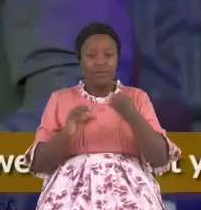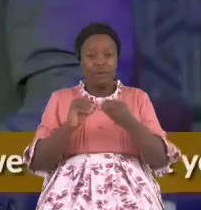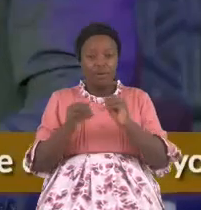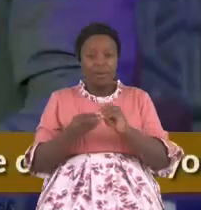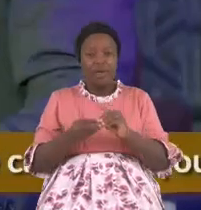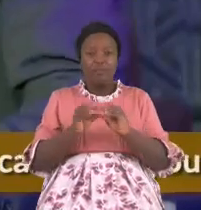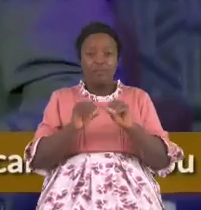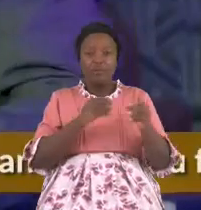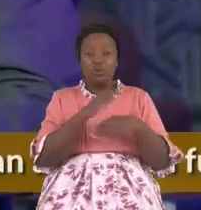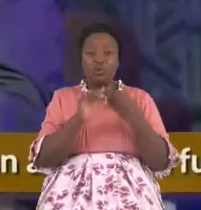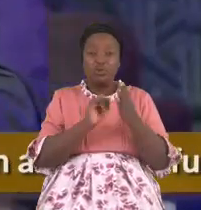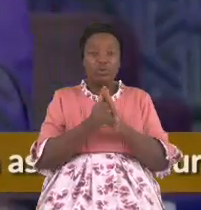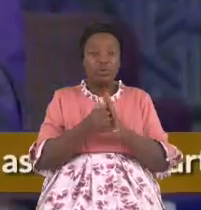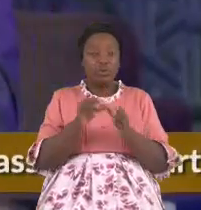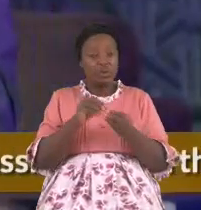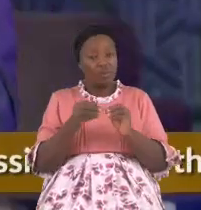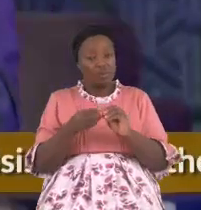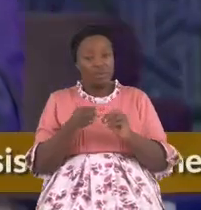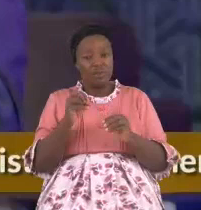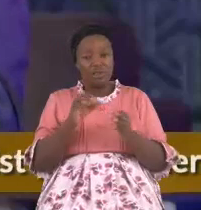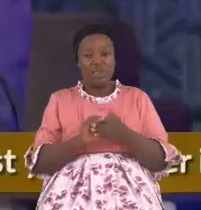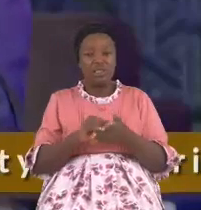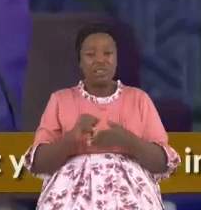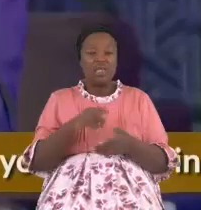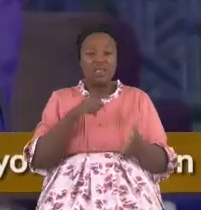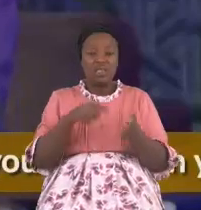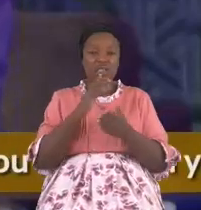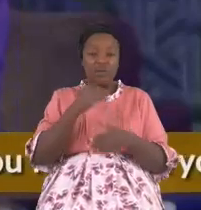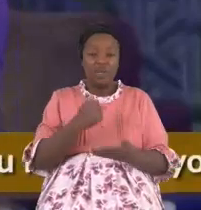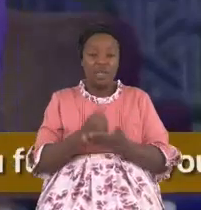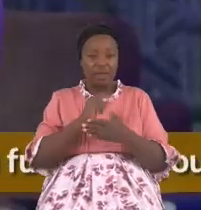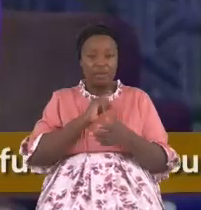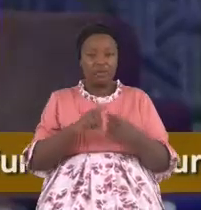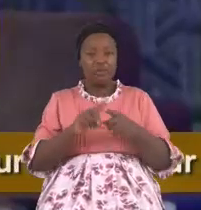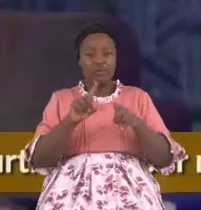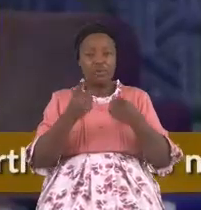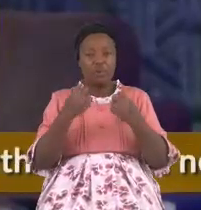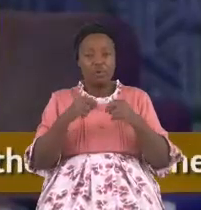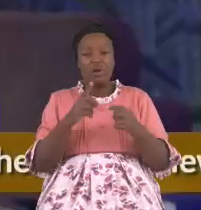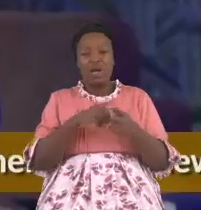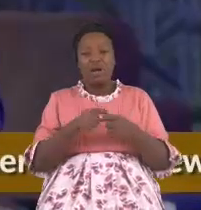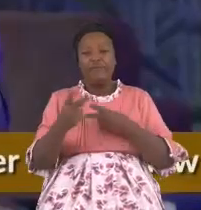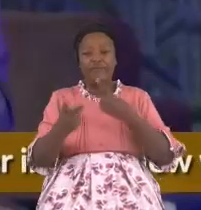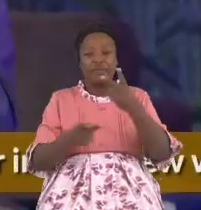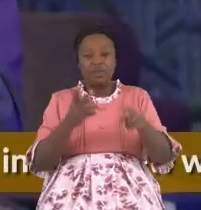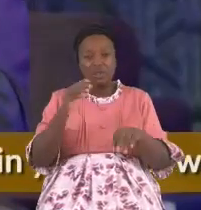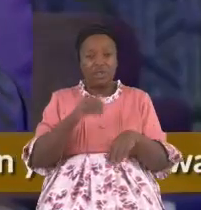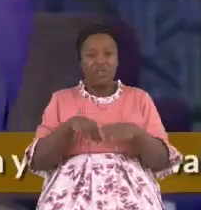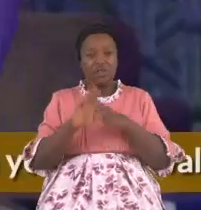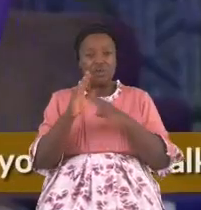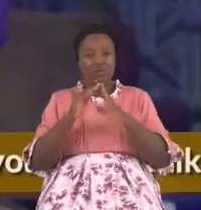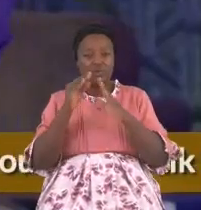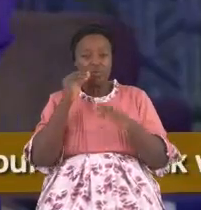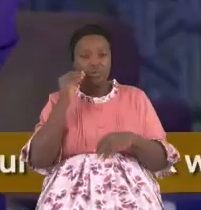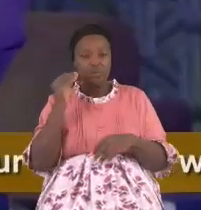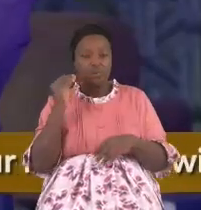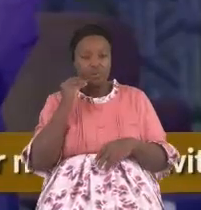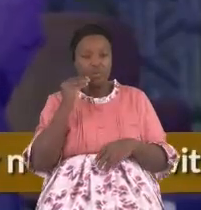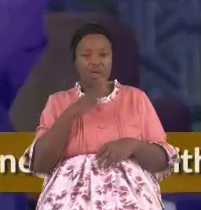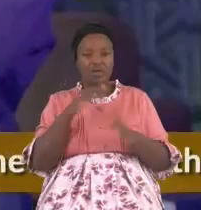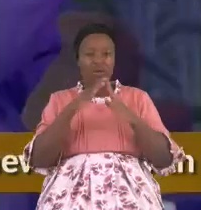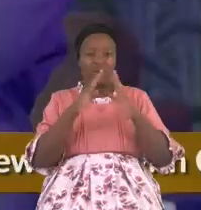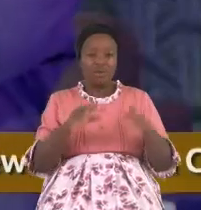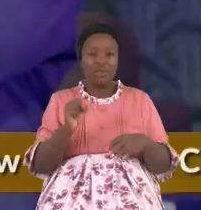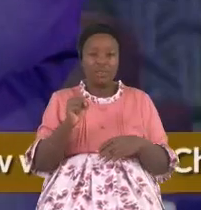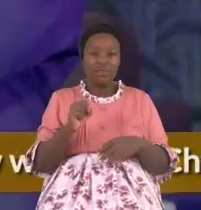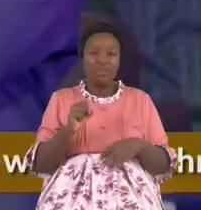us to reach out to you to extend our hands of fellowship to you and to help you